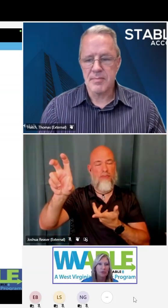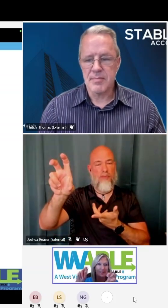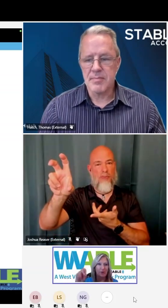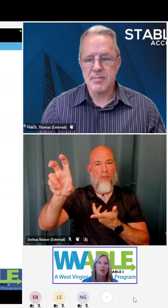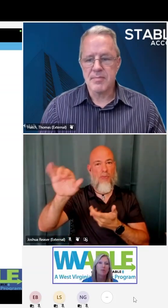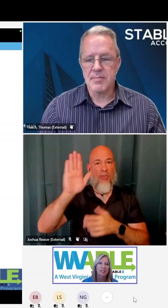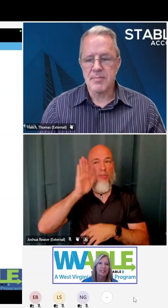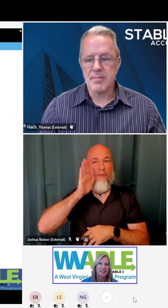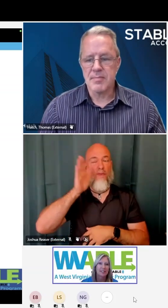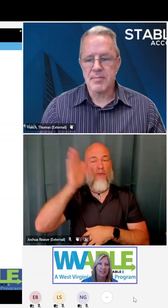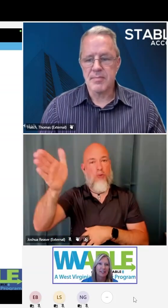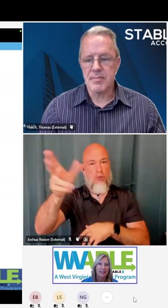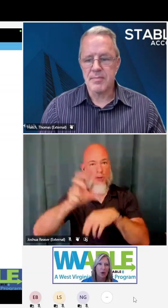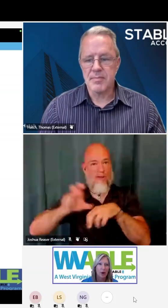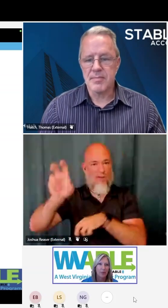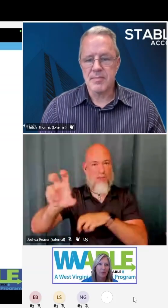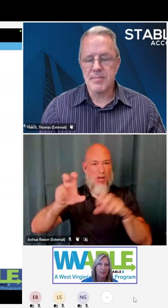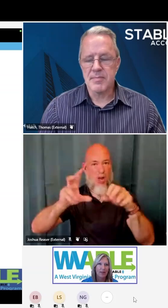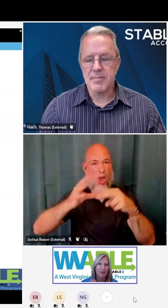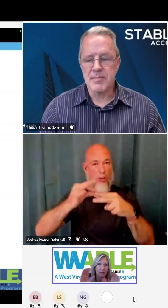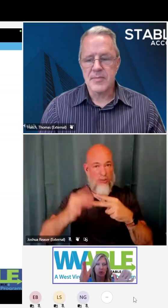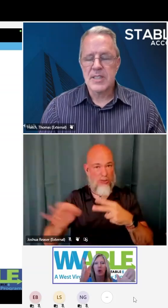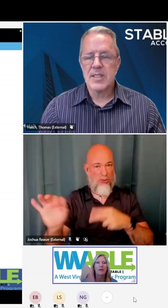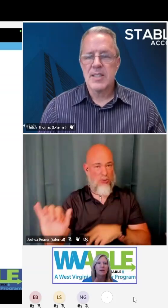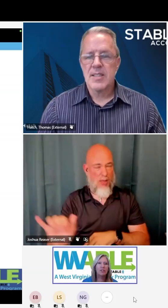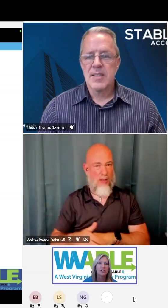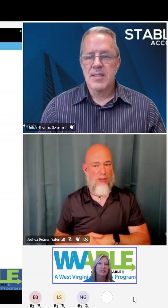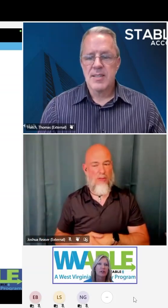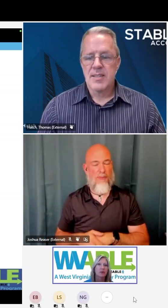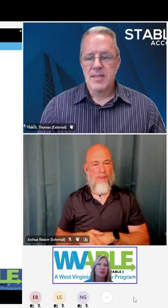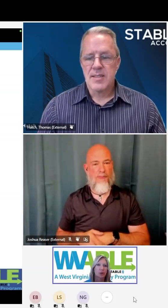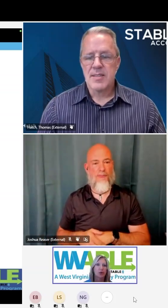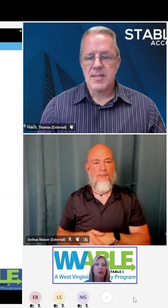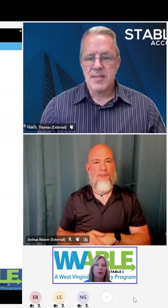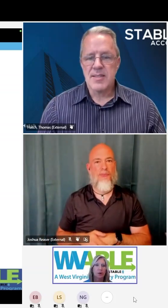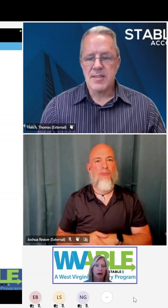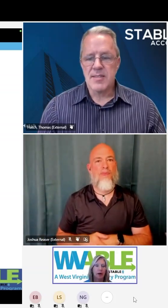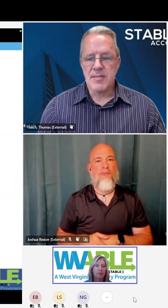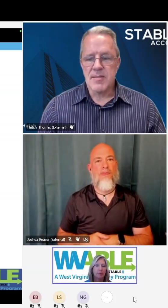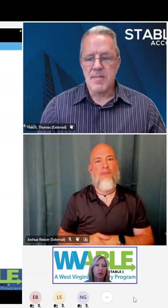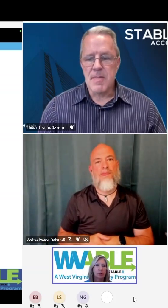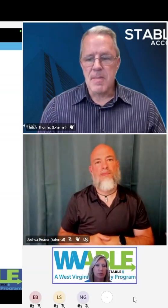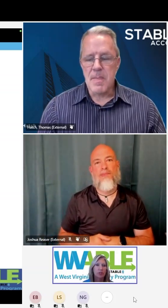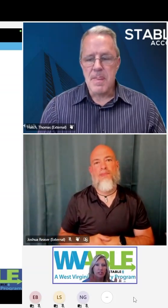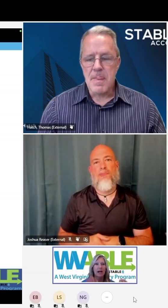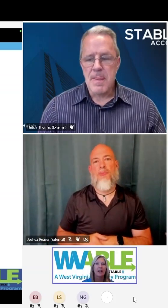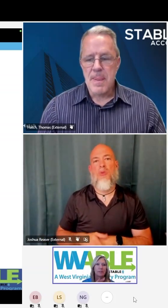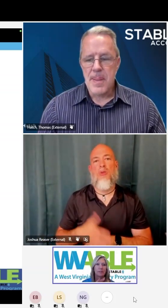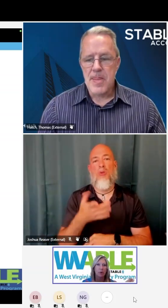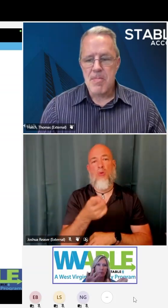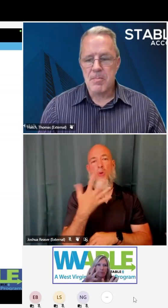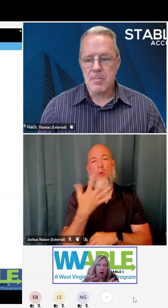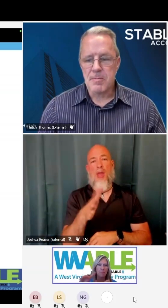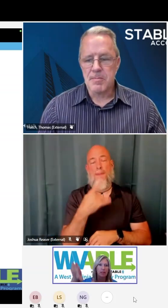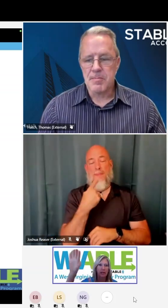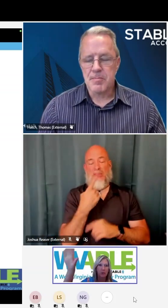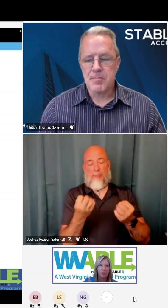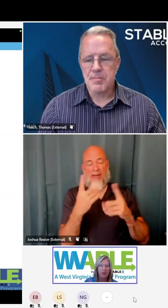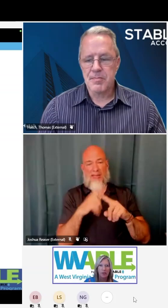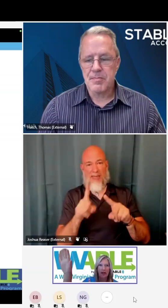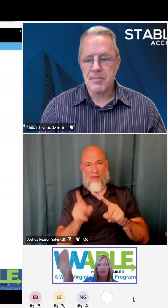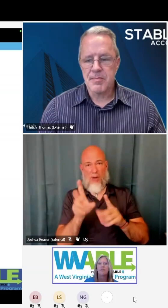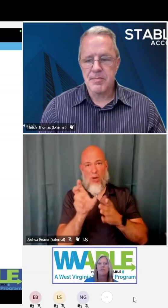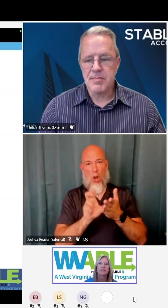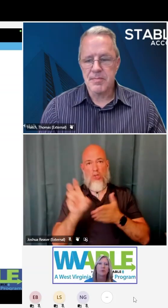future investment options as well? That you had mentioned several contribution types that would